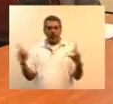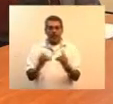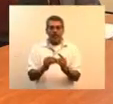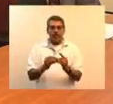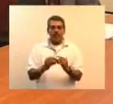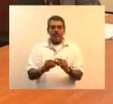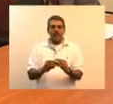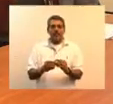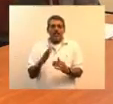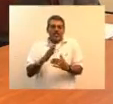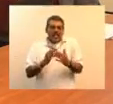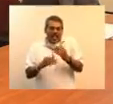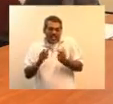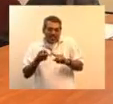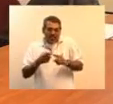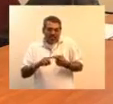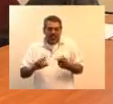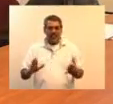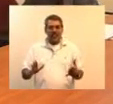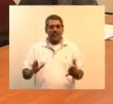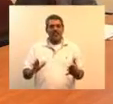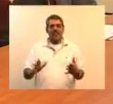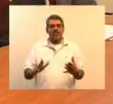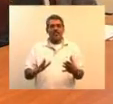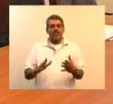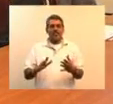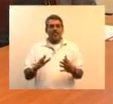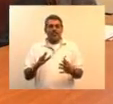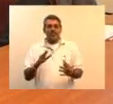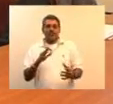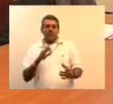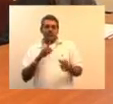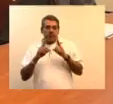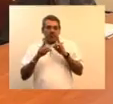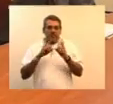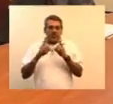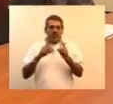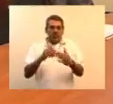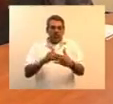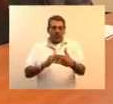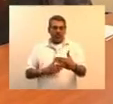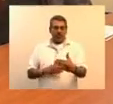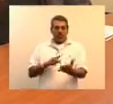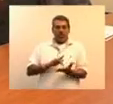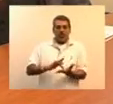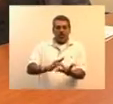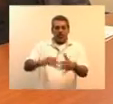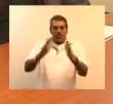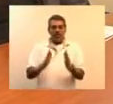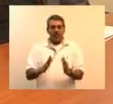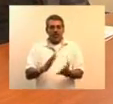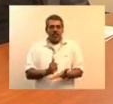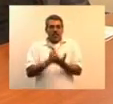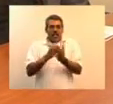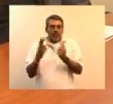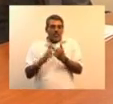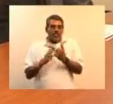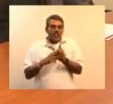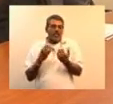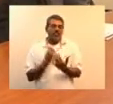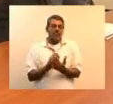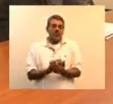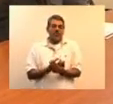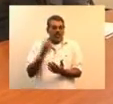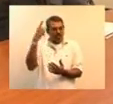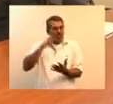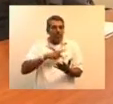collaborate to reach a mutually acceptable resolution through dialogue controlled by the mediator. Mediation